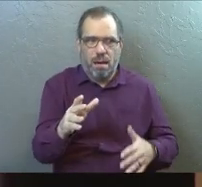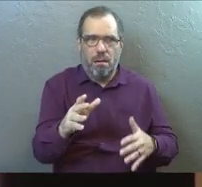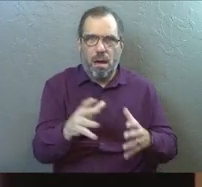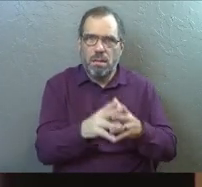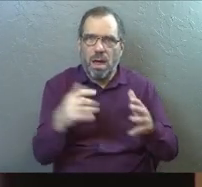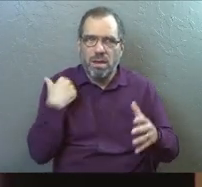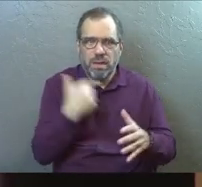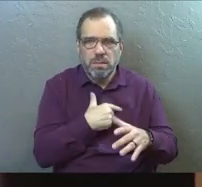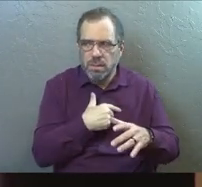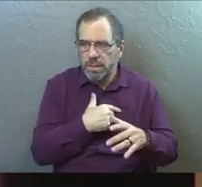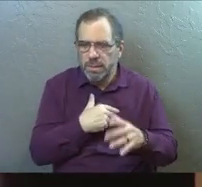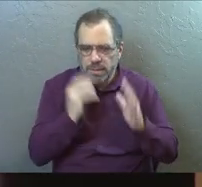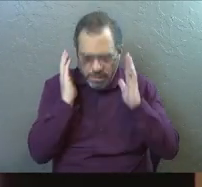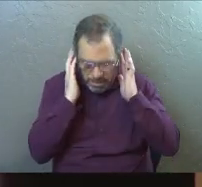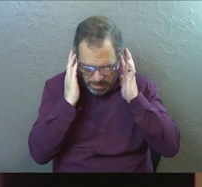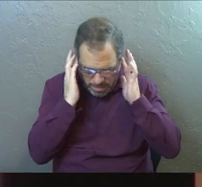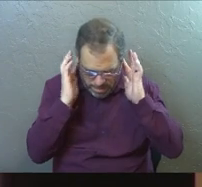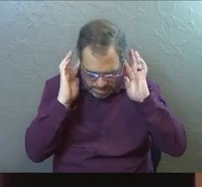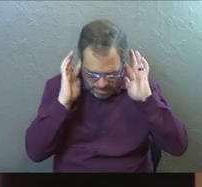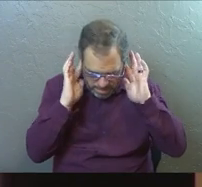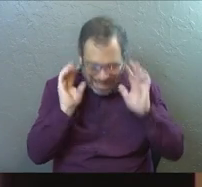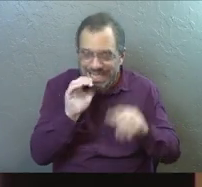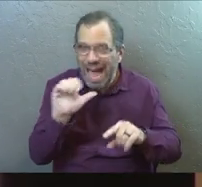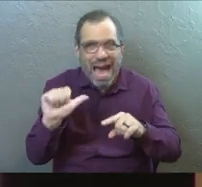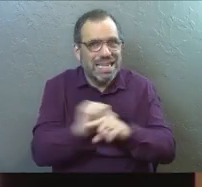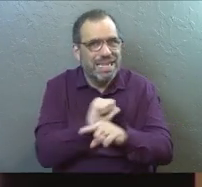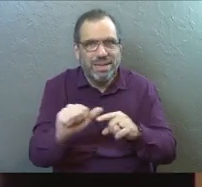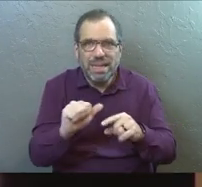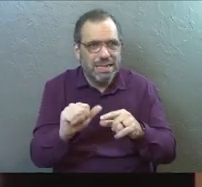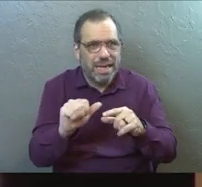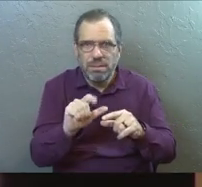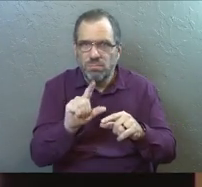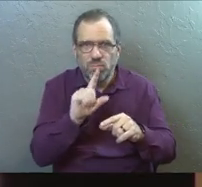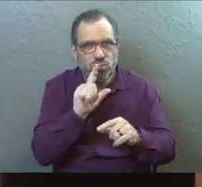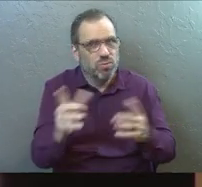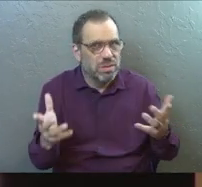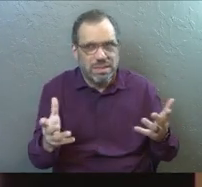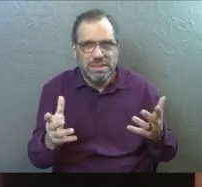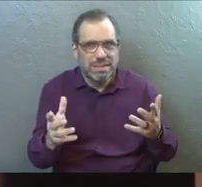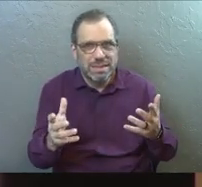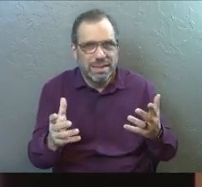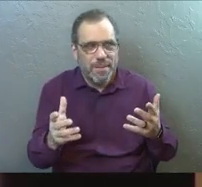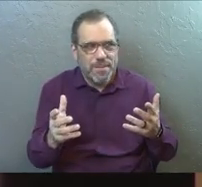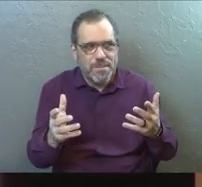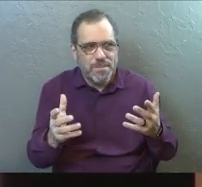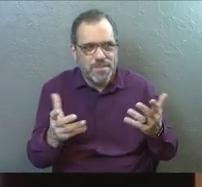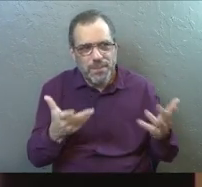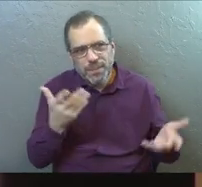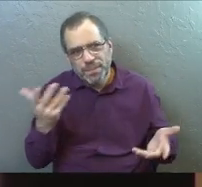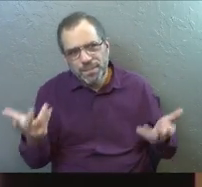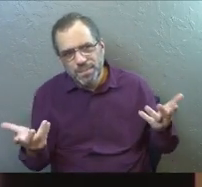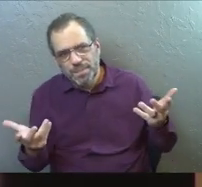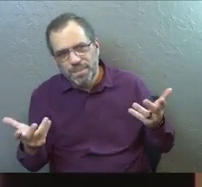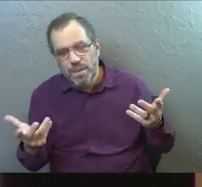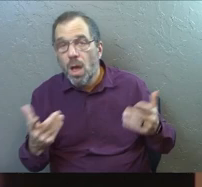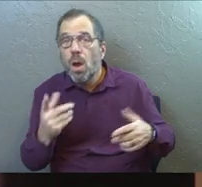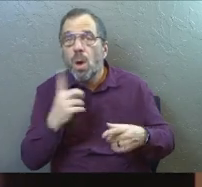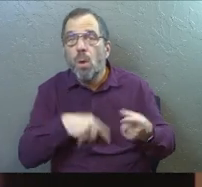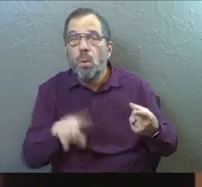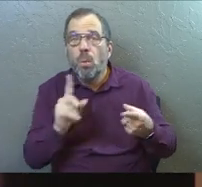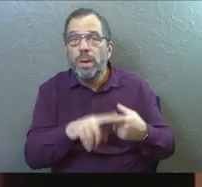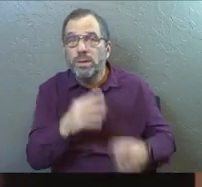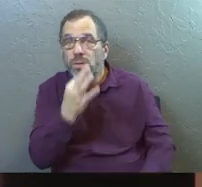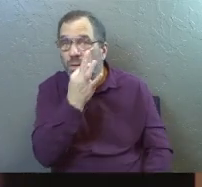a lot of us functionally are not living like that's true. And there's something about when you